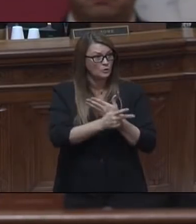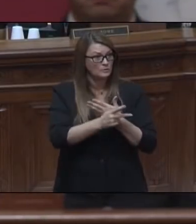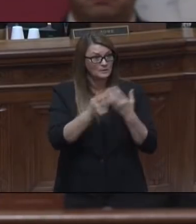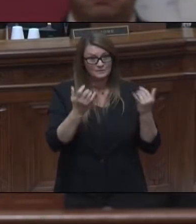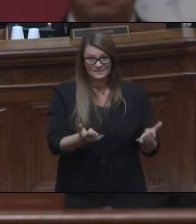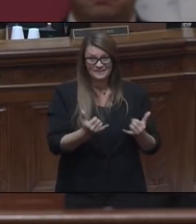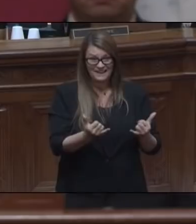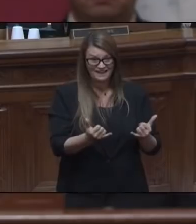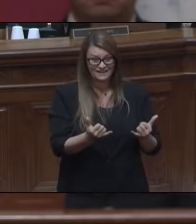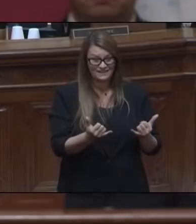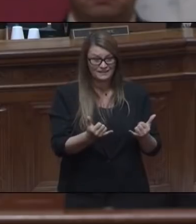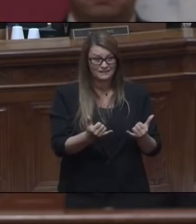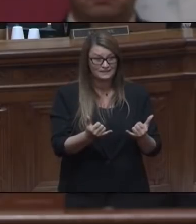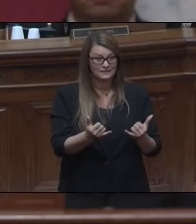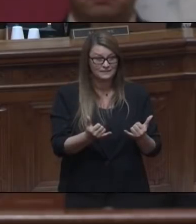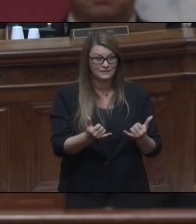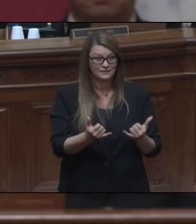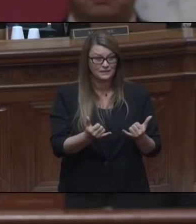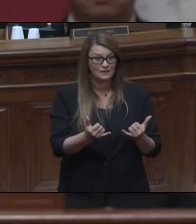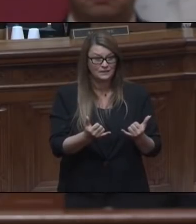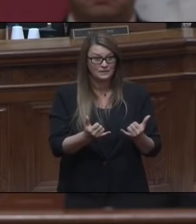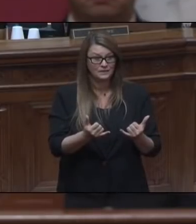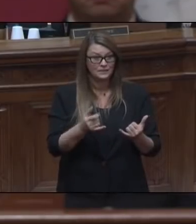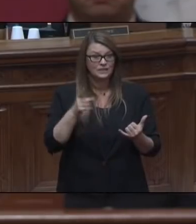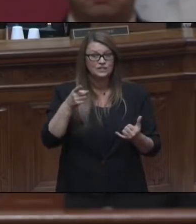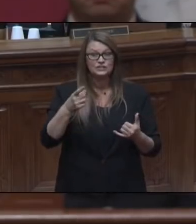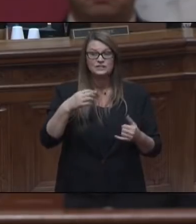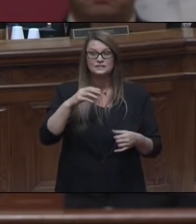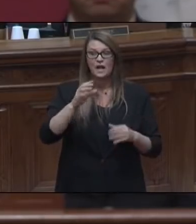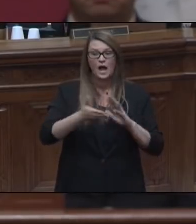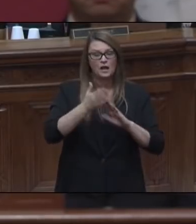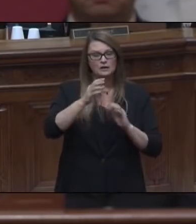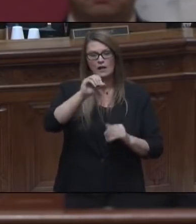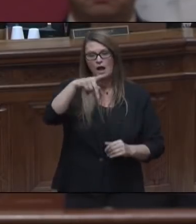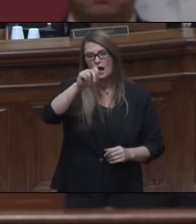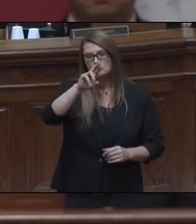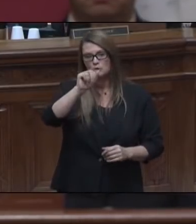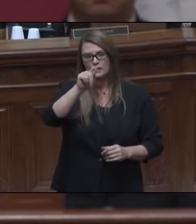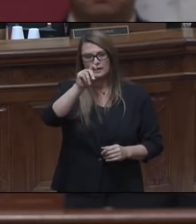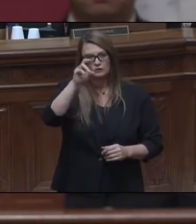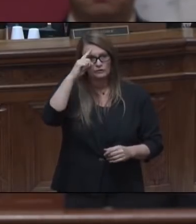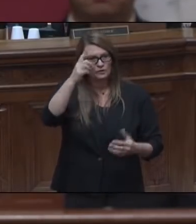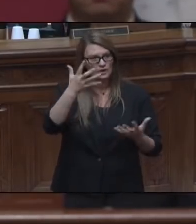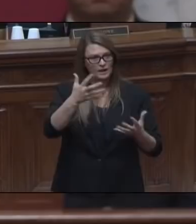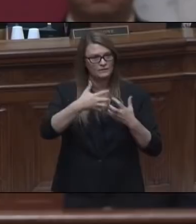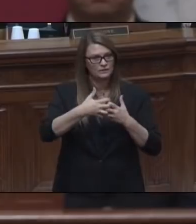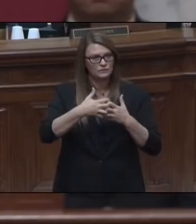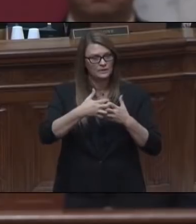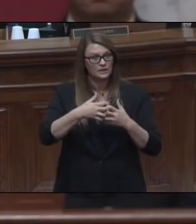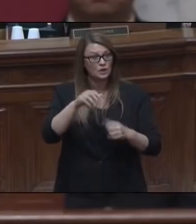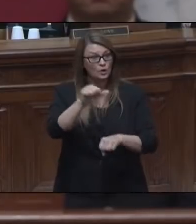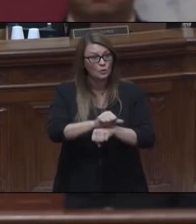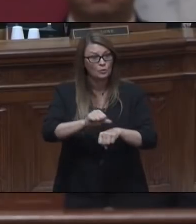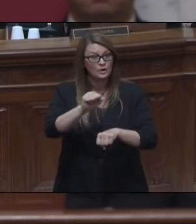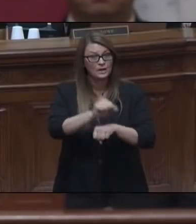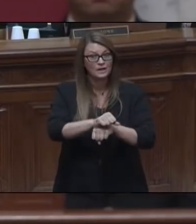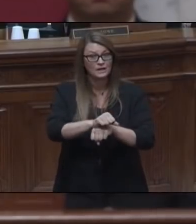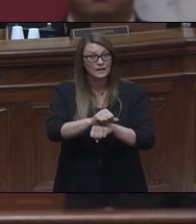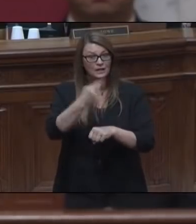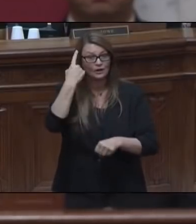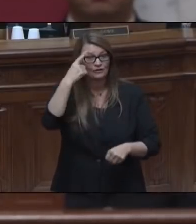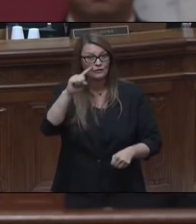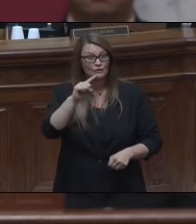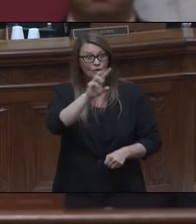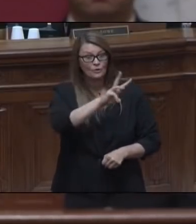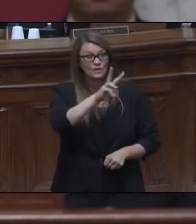what she is? She's a heavy equipment operator. And you know where she's working? She's working for our